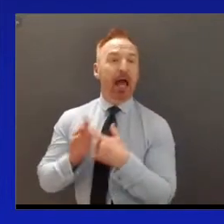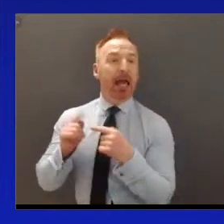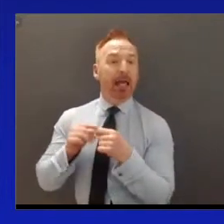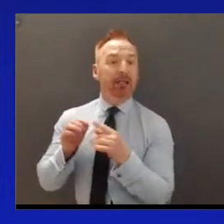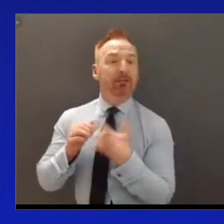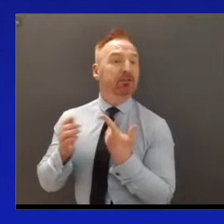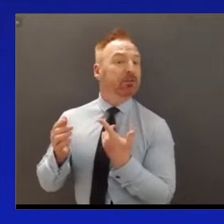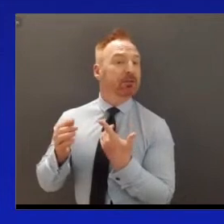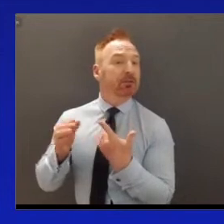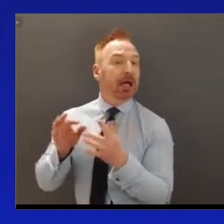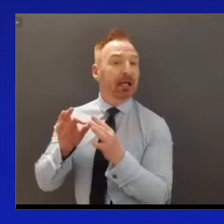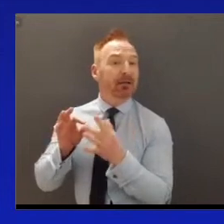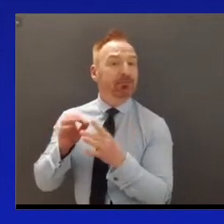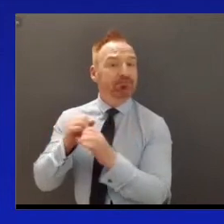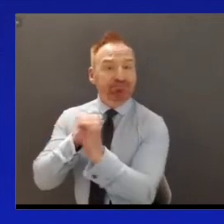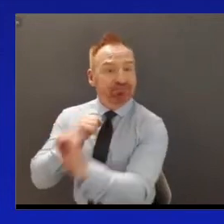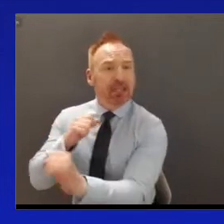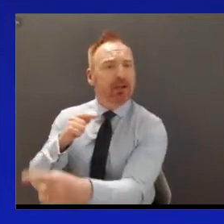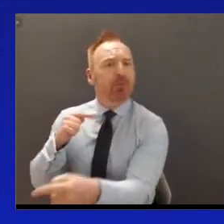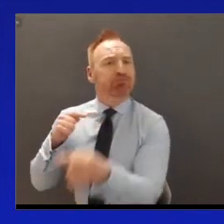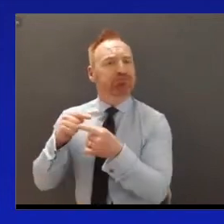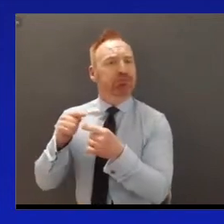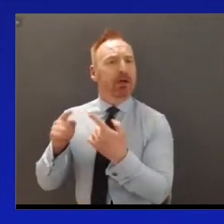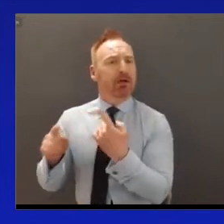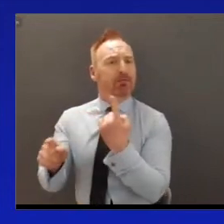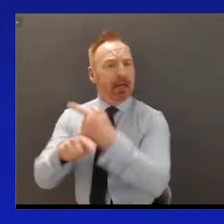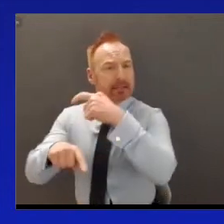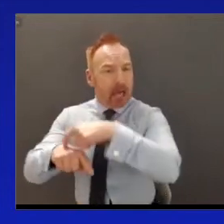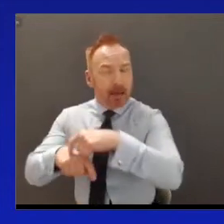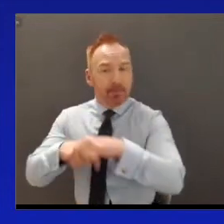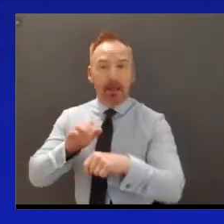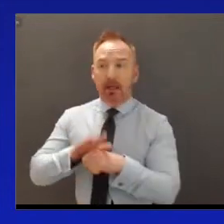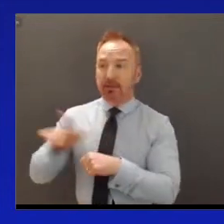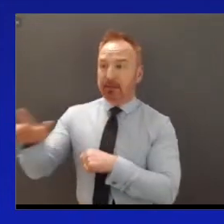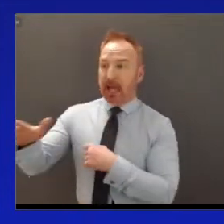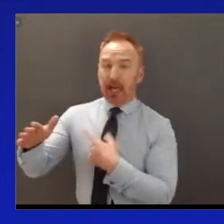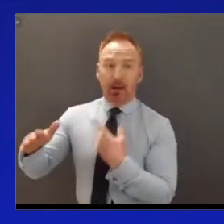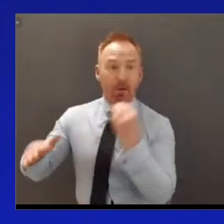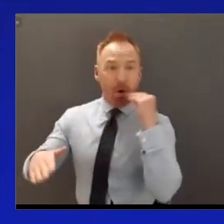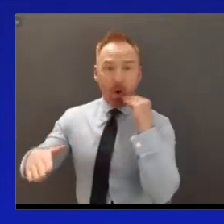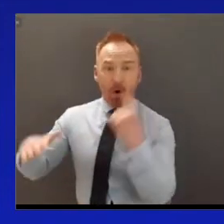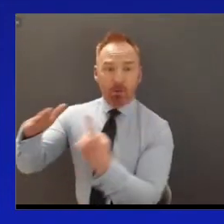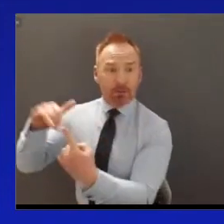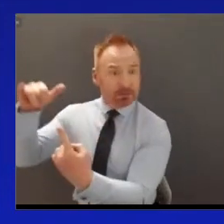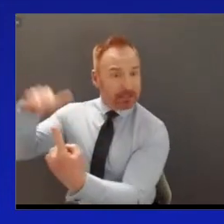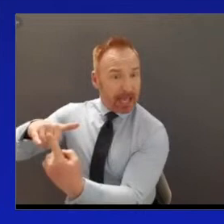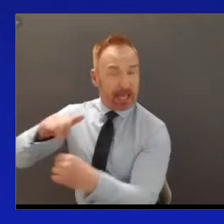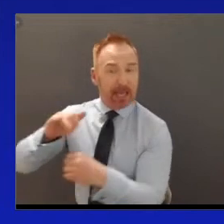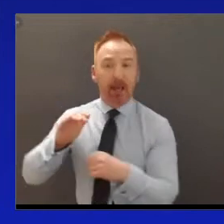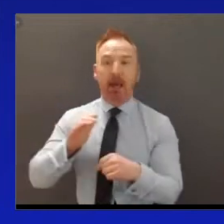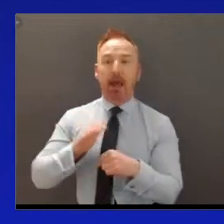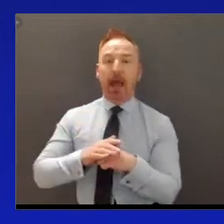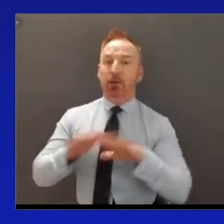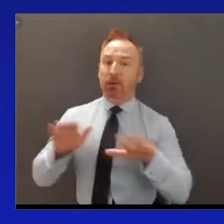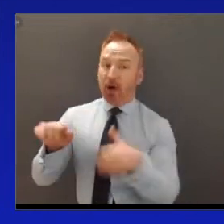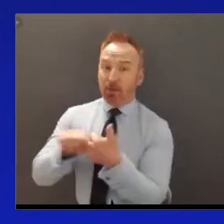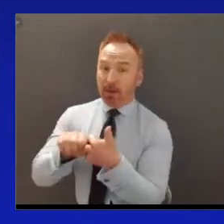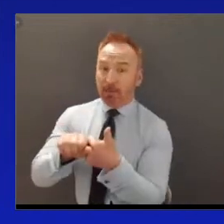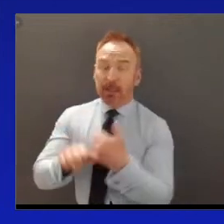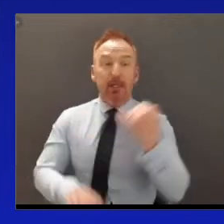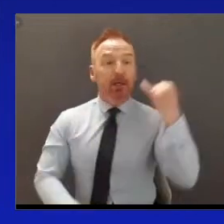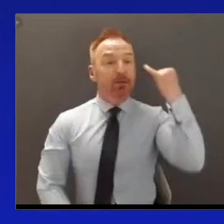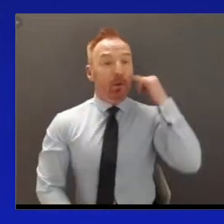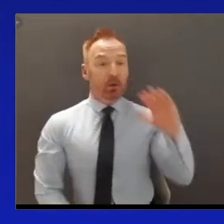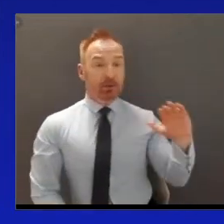staying at home, and rating the level of risk to do the follow-up based on risk. So if it's a school-age